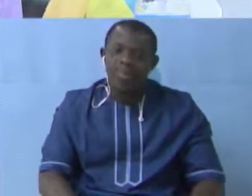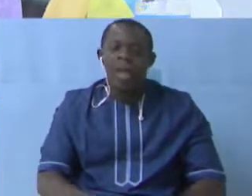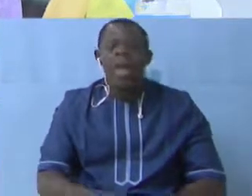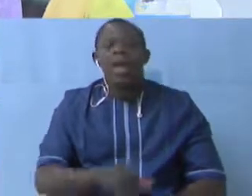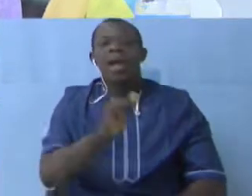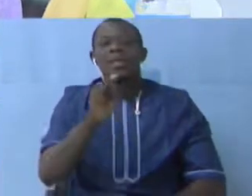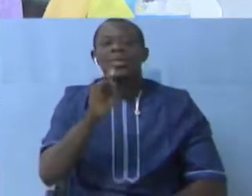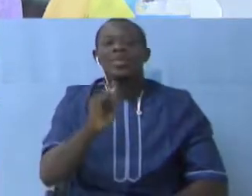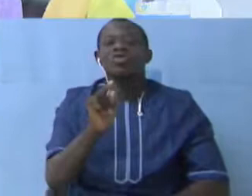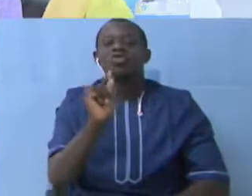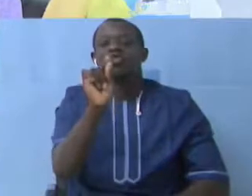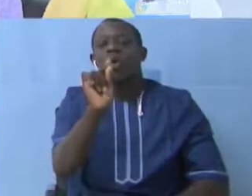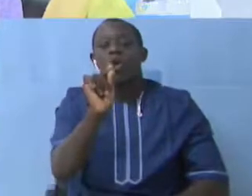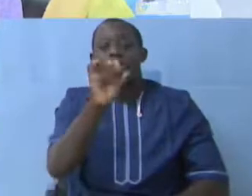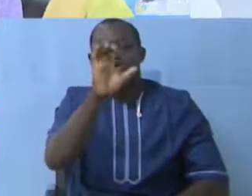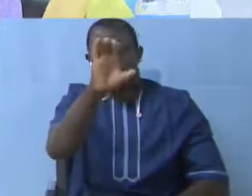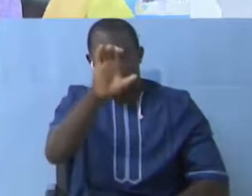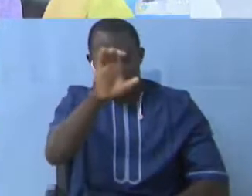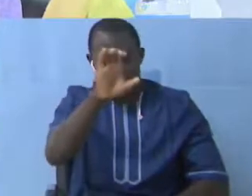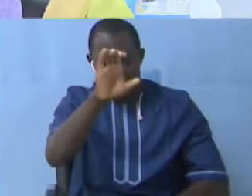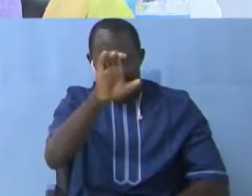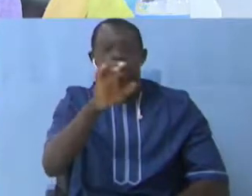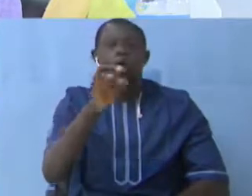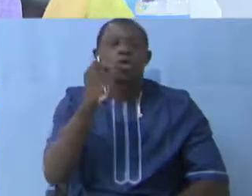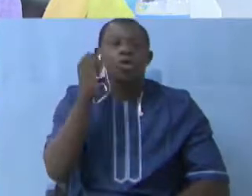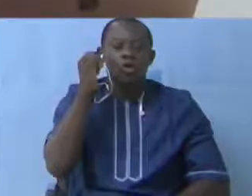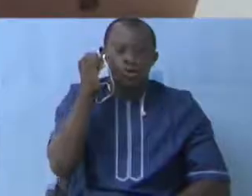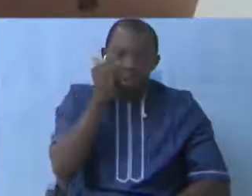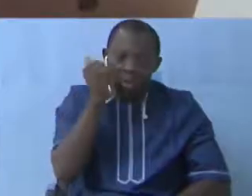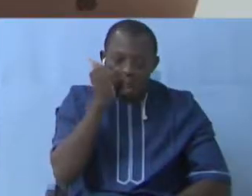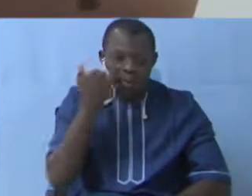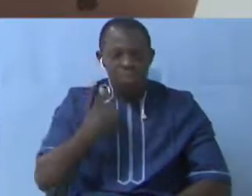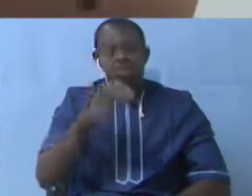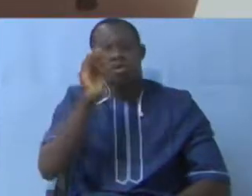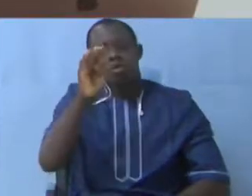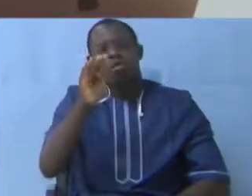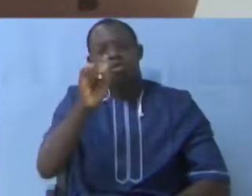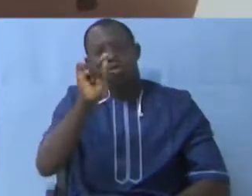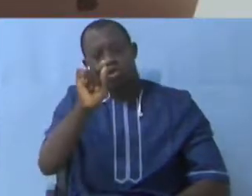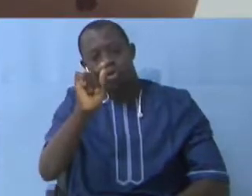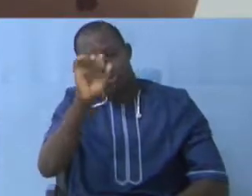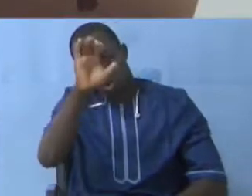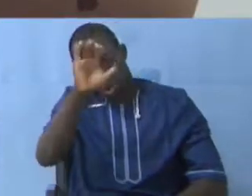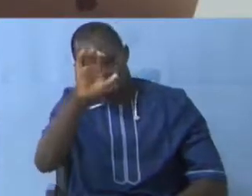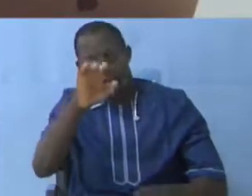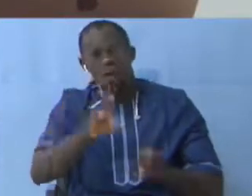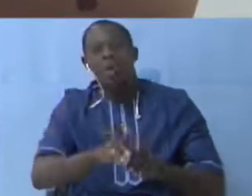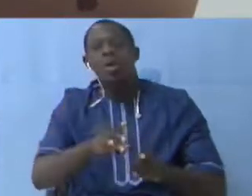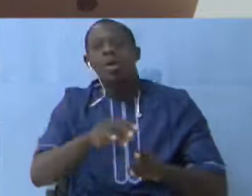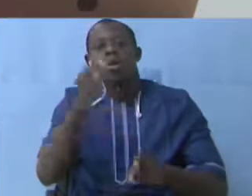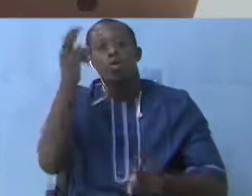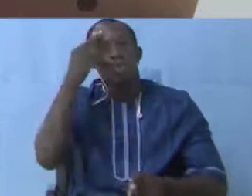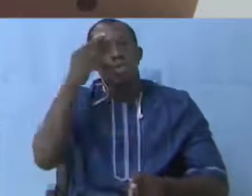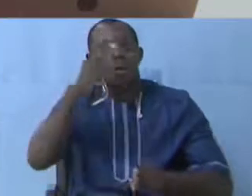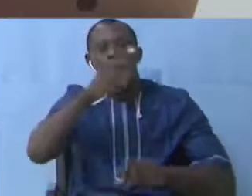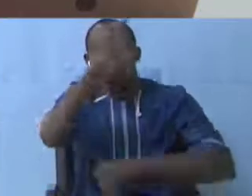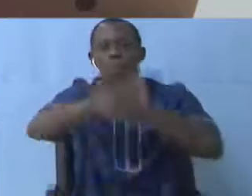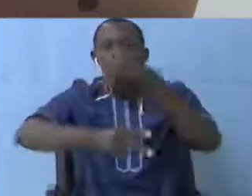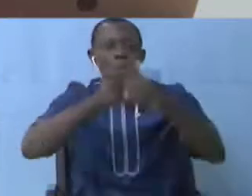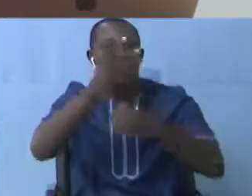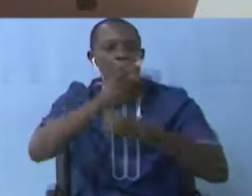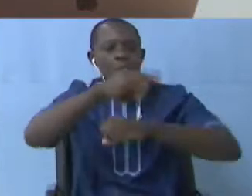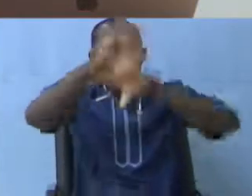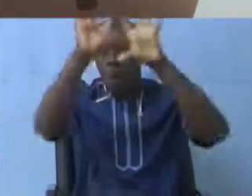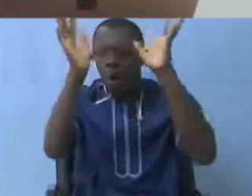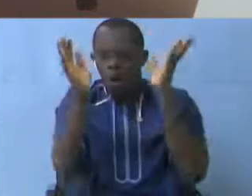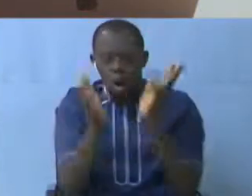country that we usually refer to was known by the whole world. te gannaaw gi nag réew mi nga xam ne réew mu